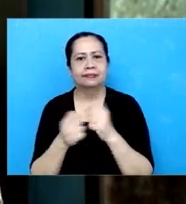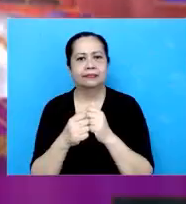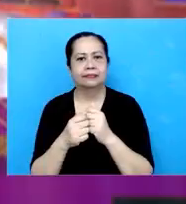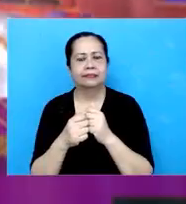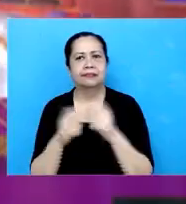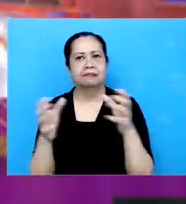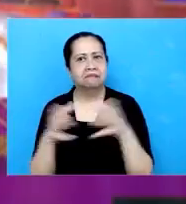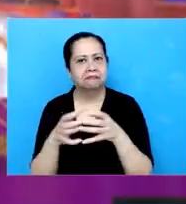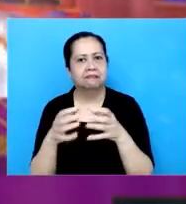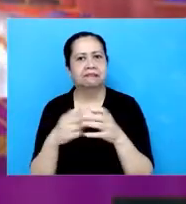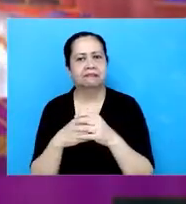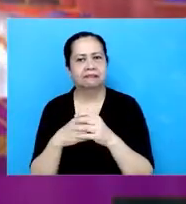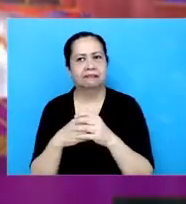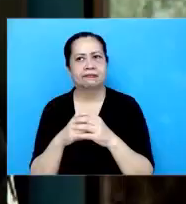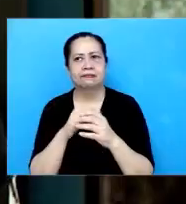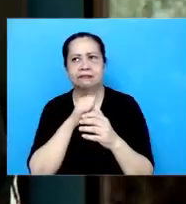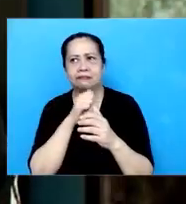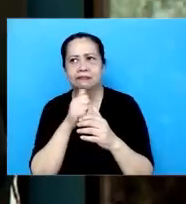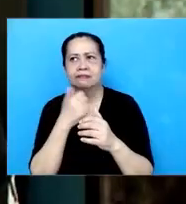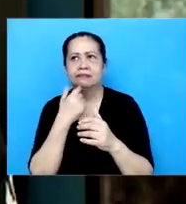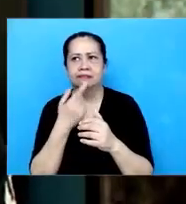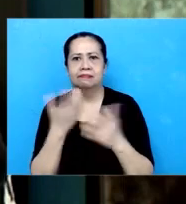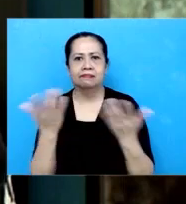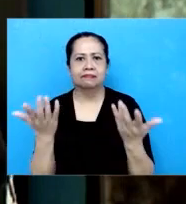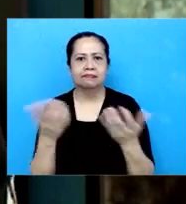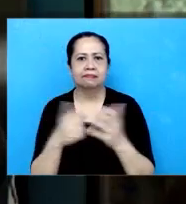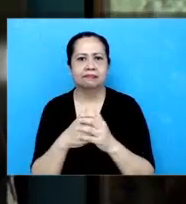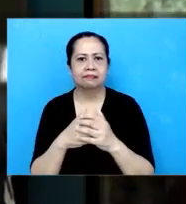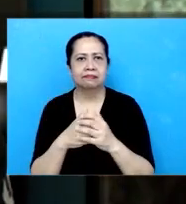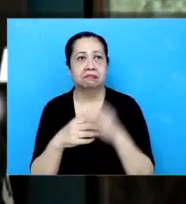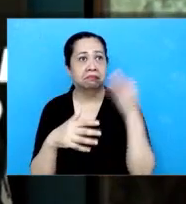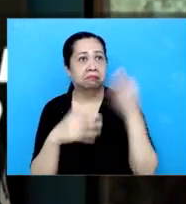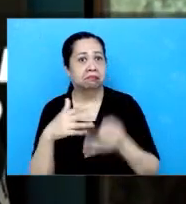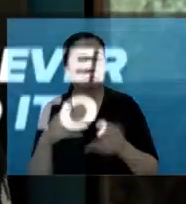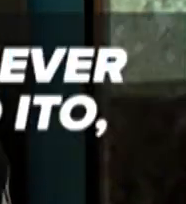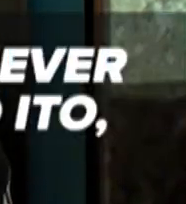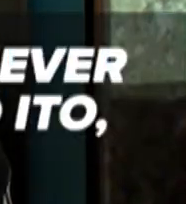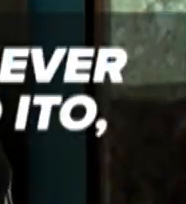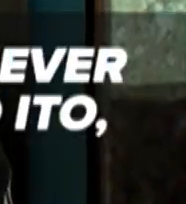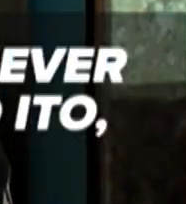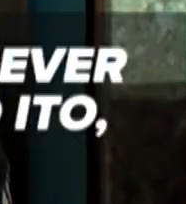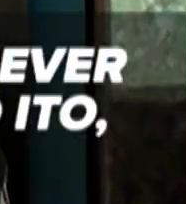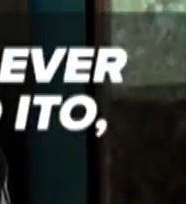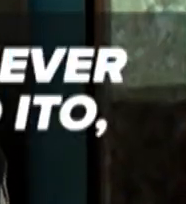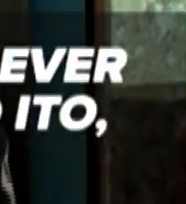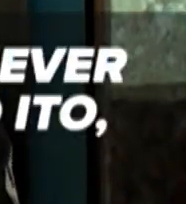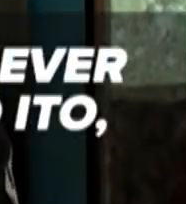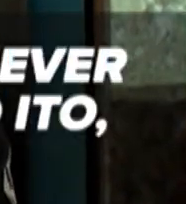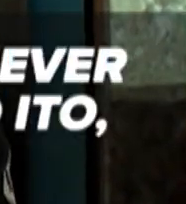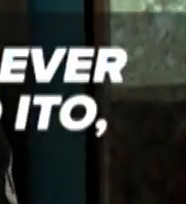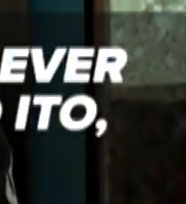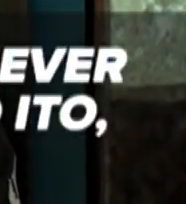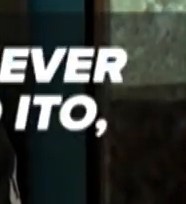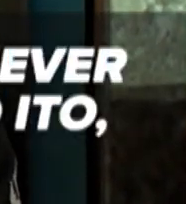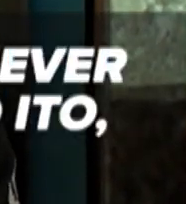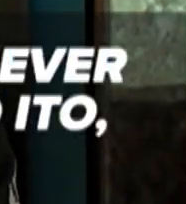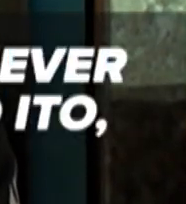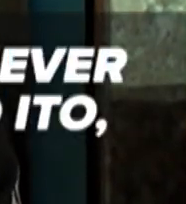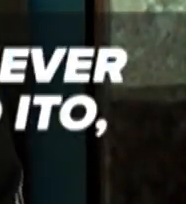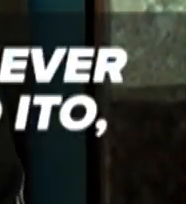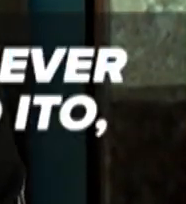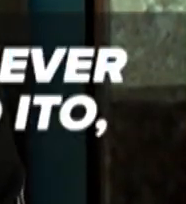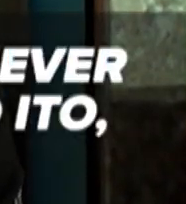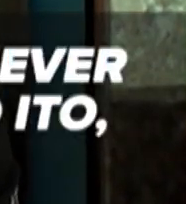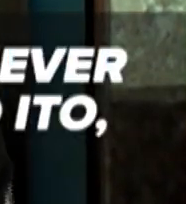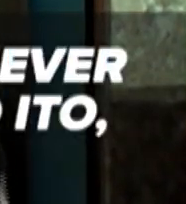together. But I didn't even say na it's final. Mm-hmm. Even the final set wasn't final. We never said this is the